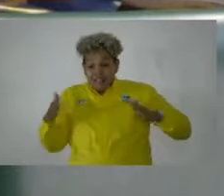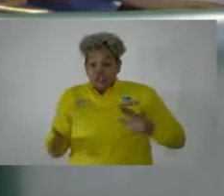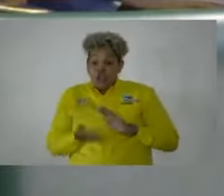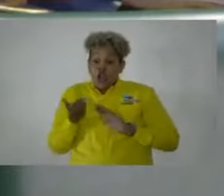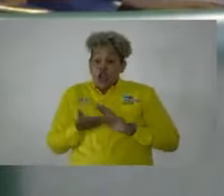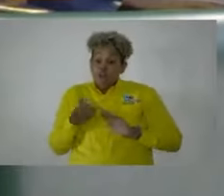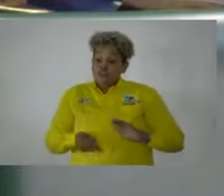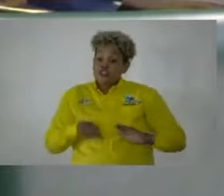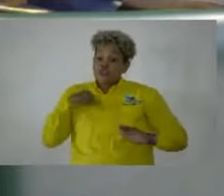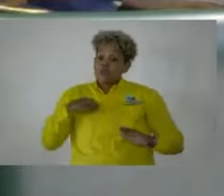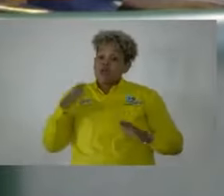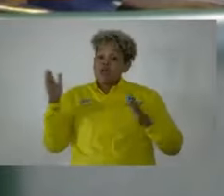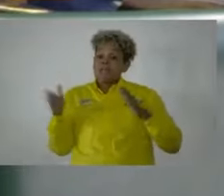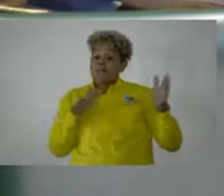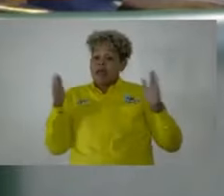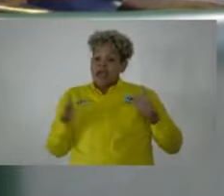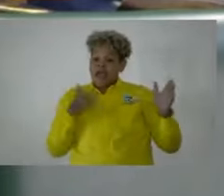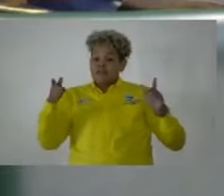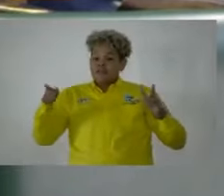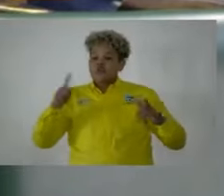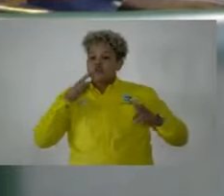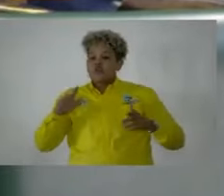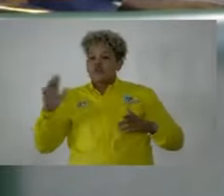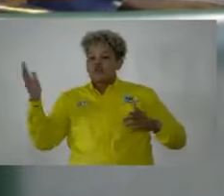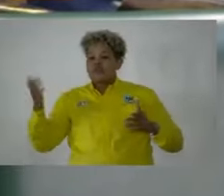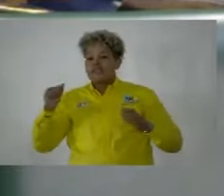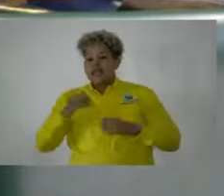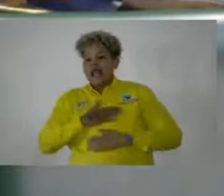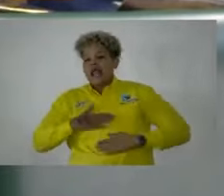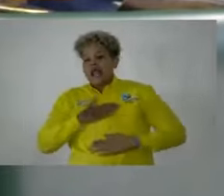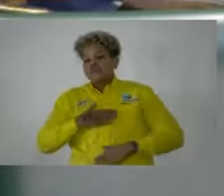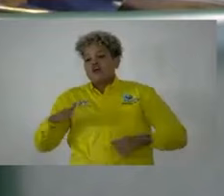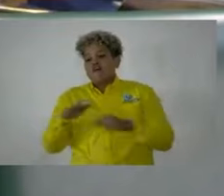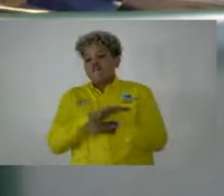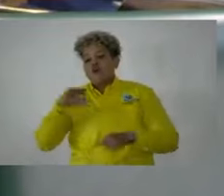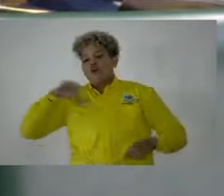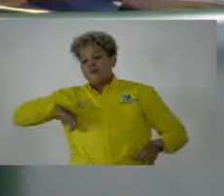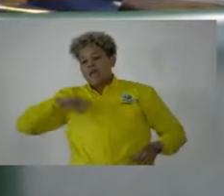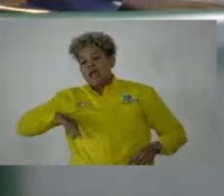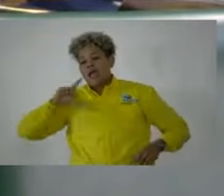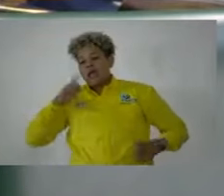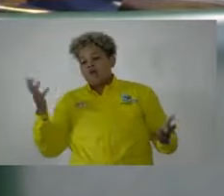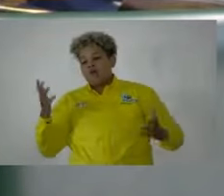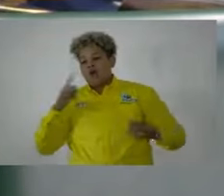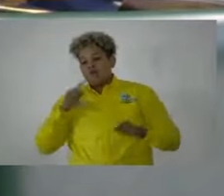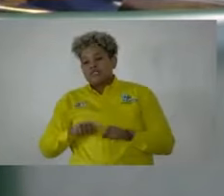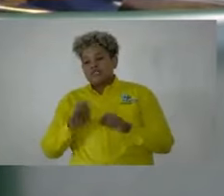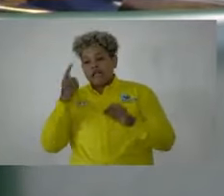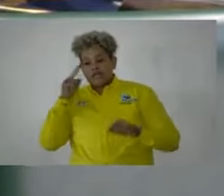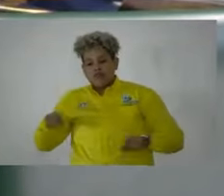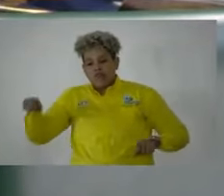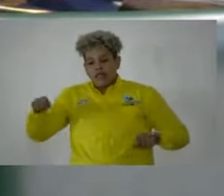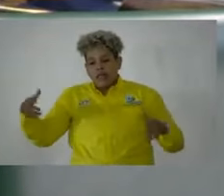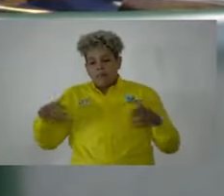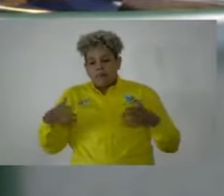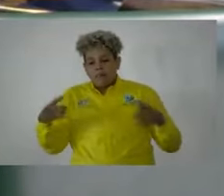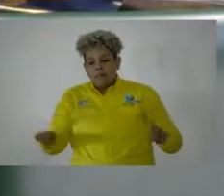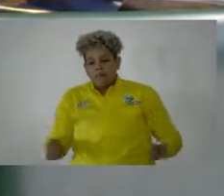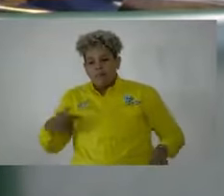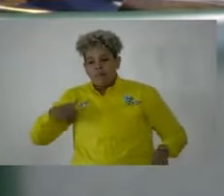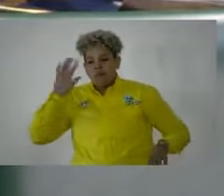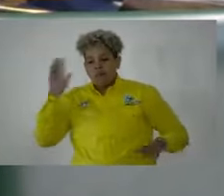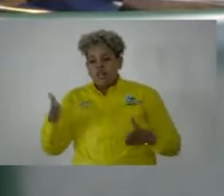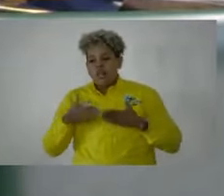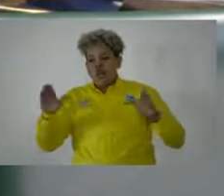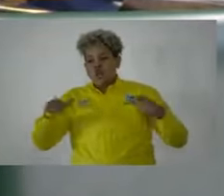Operation Pride schemes so that the residents enjoy the full benefits of what was started for them. And we will